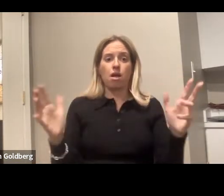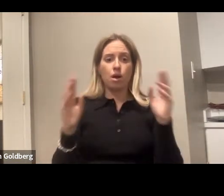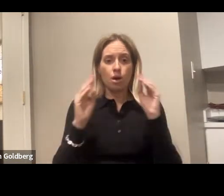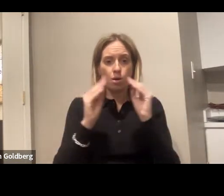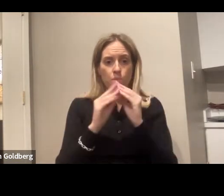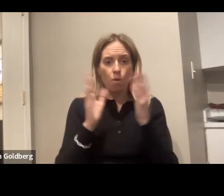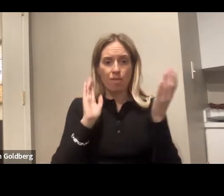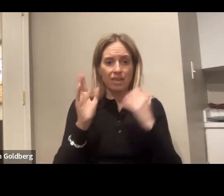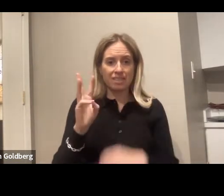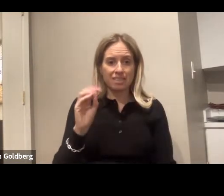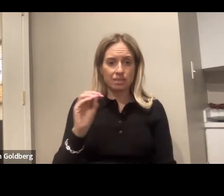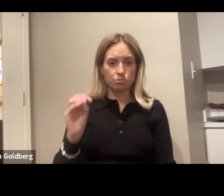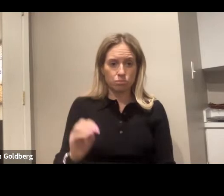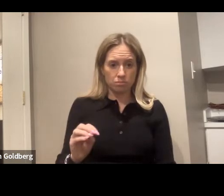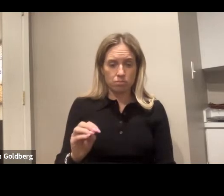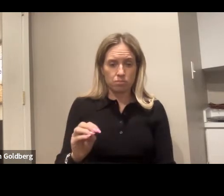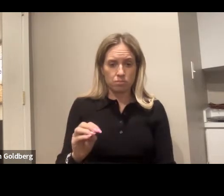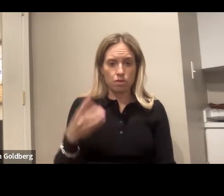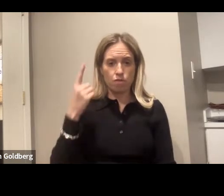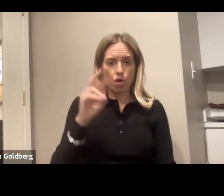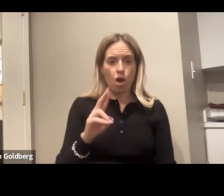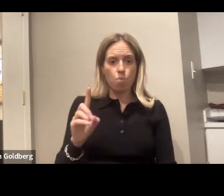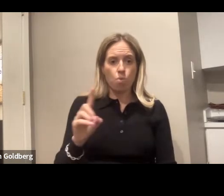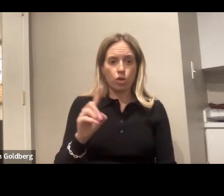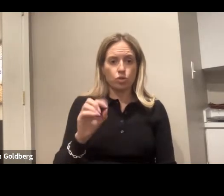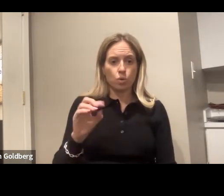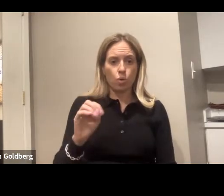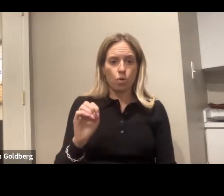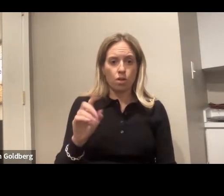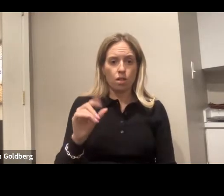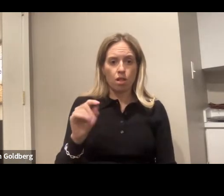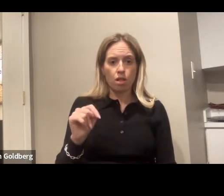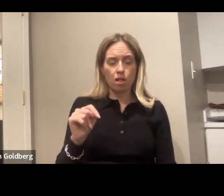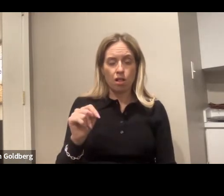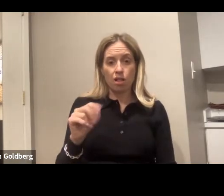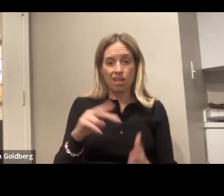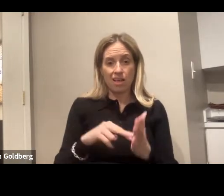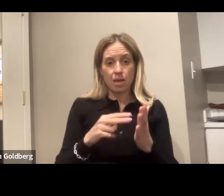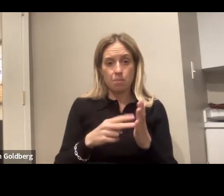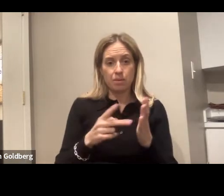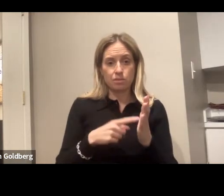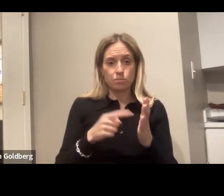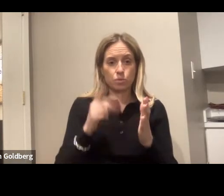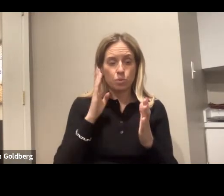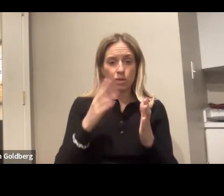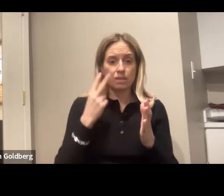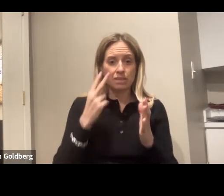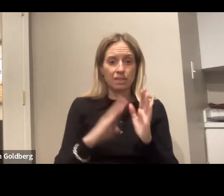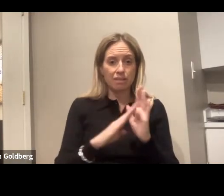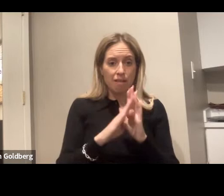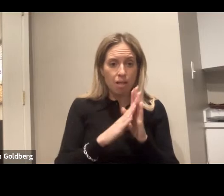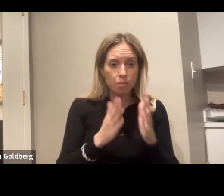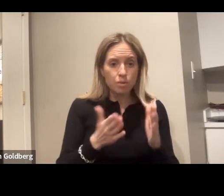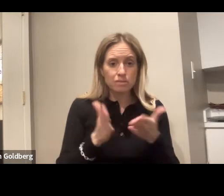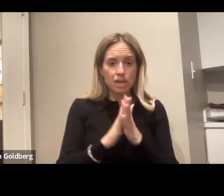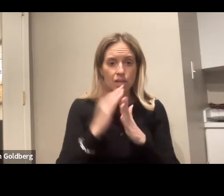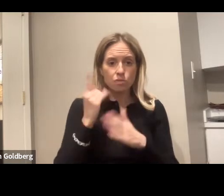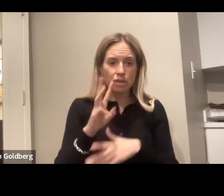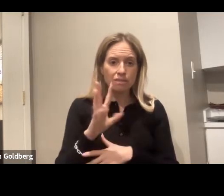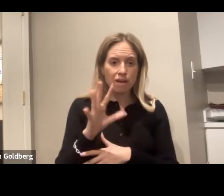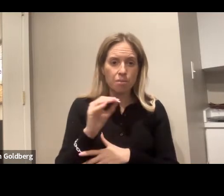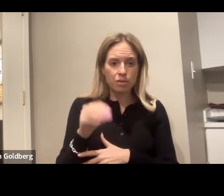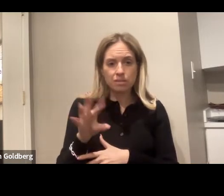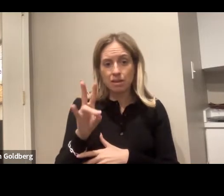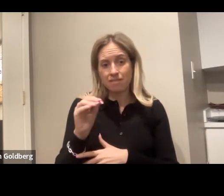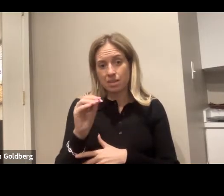what is ever approved for an R1 zone lot. I mean, you often, sometimes we'll see developers ask for 65%, 70% lot